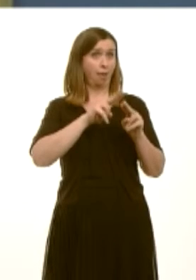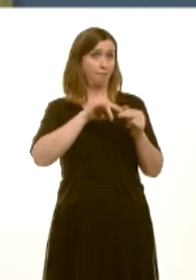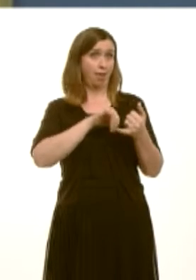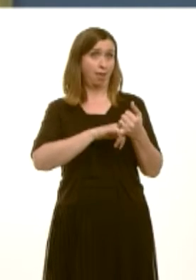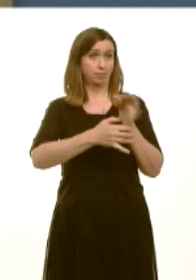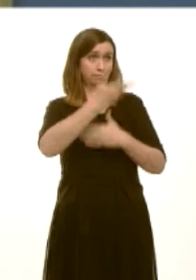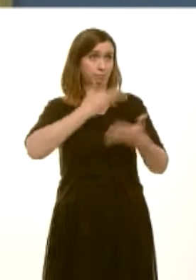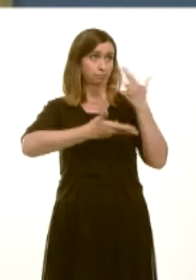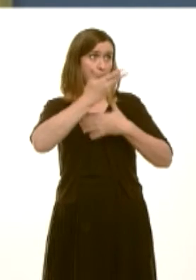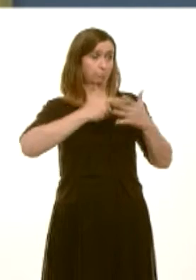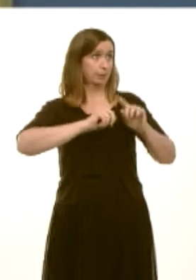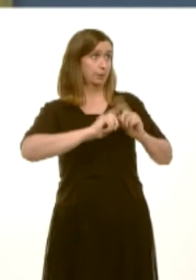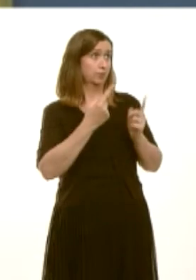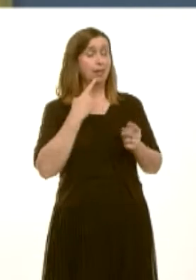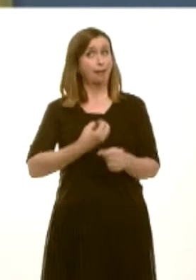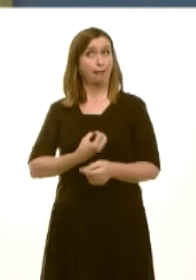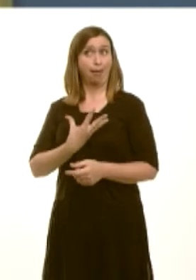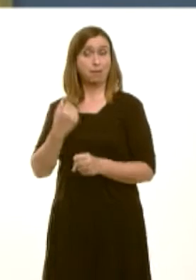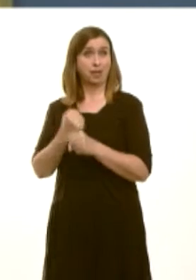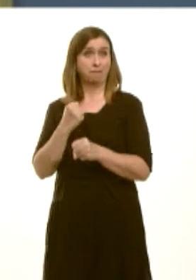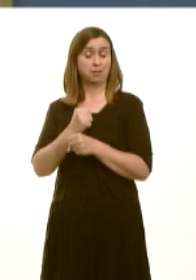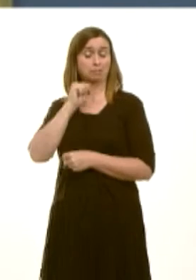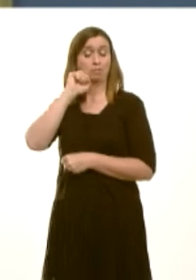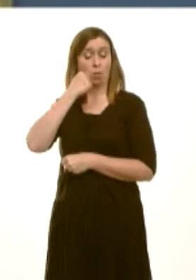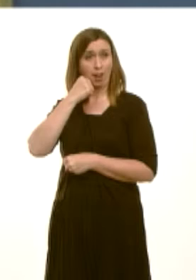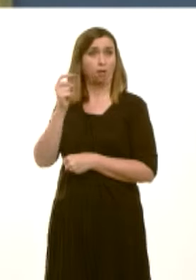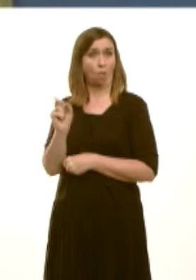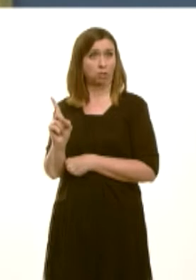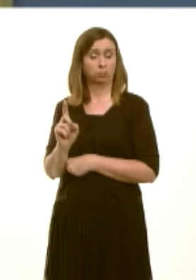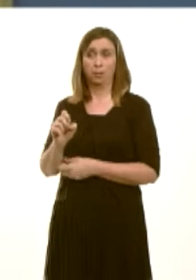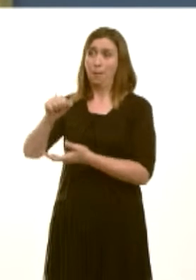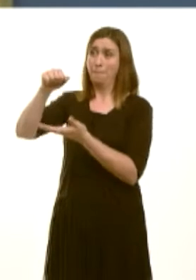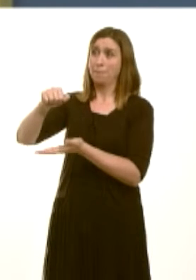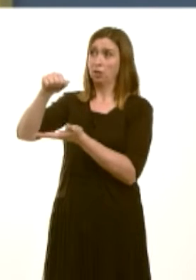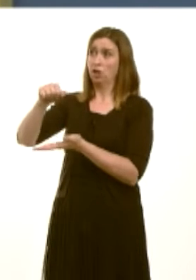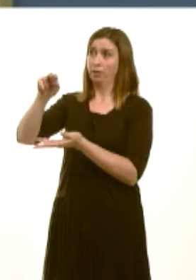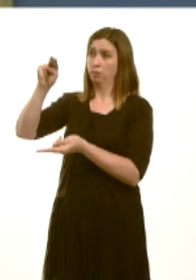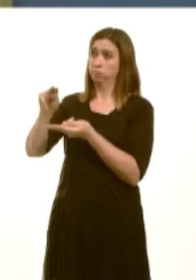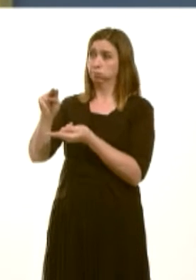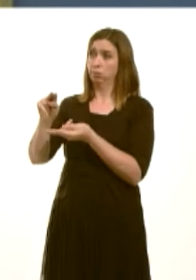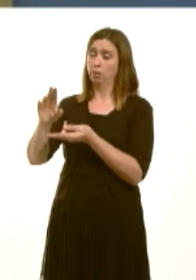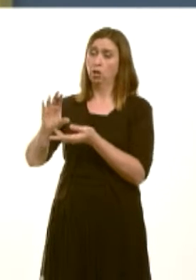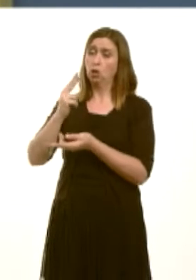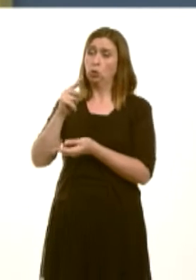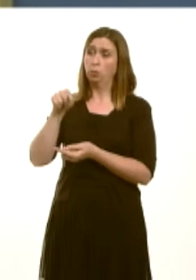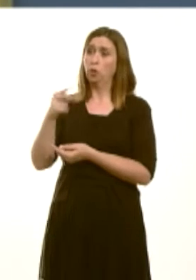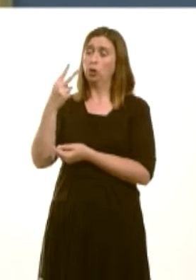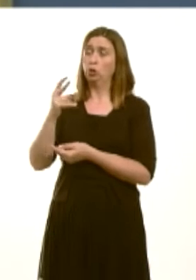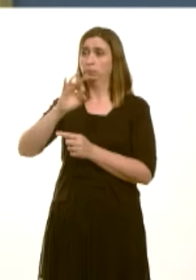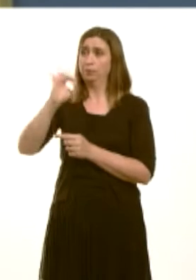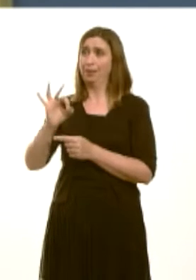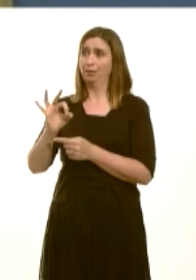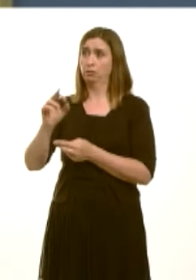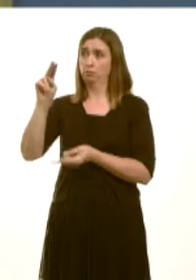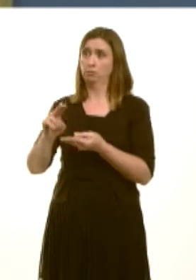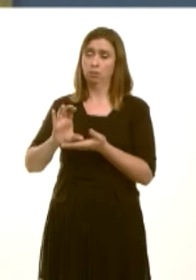who tell us that a Labour government will cut the budget to devolved institutions by 2.2%. That's